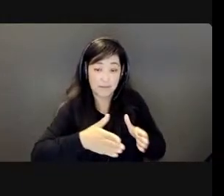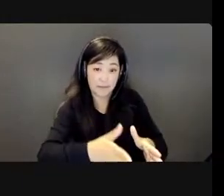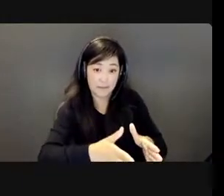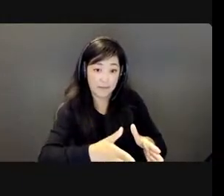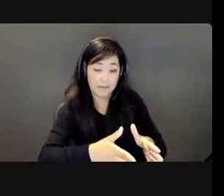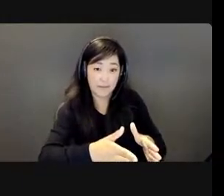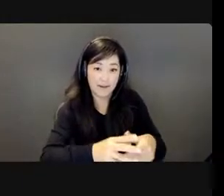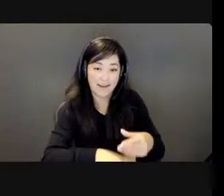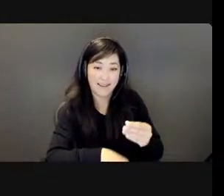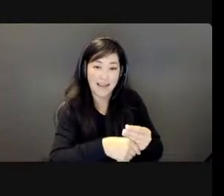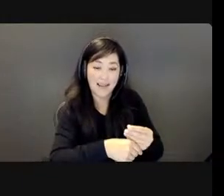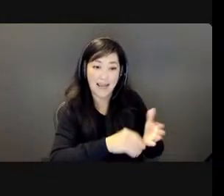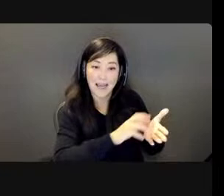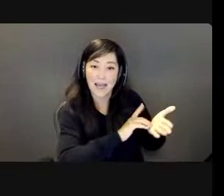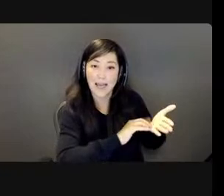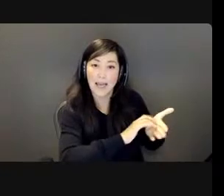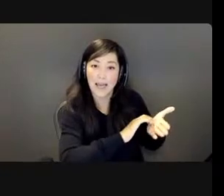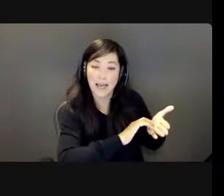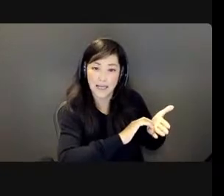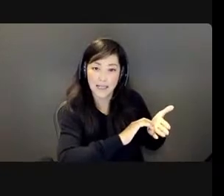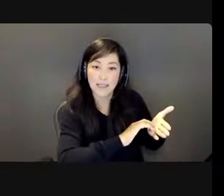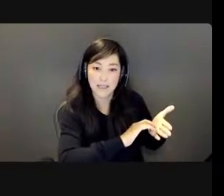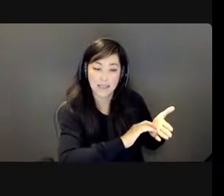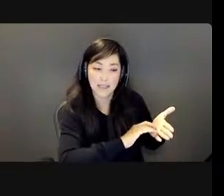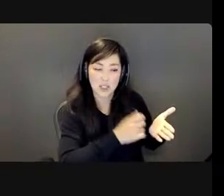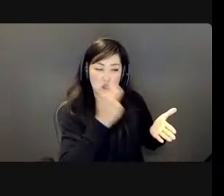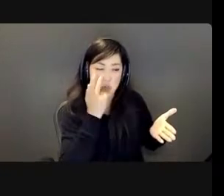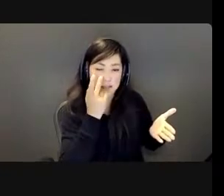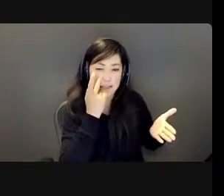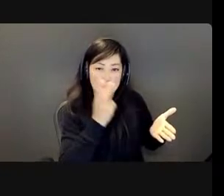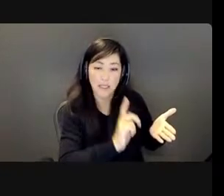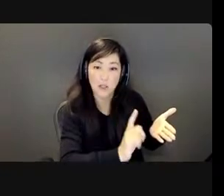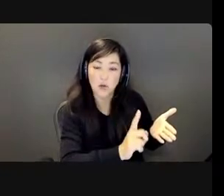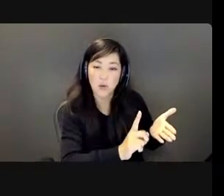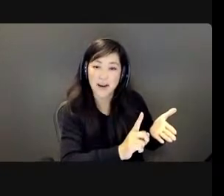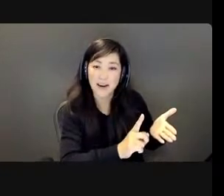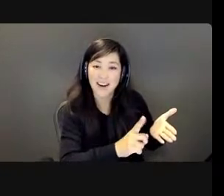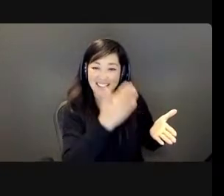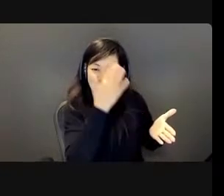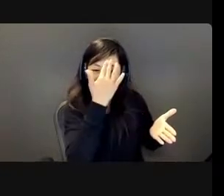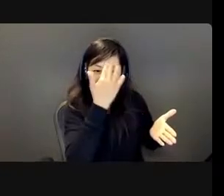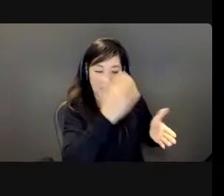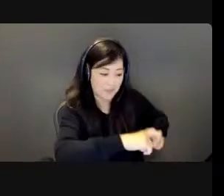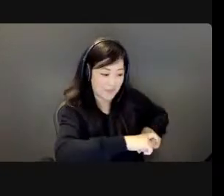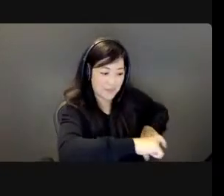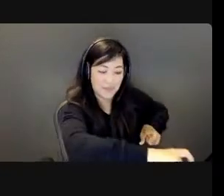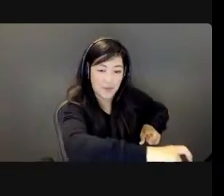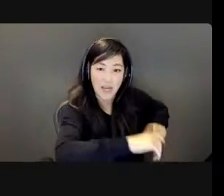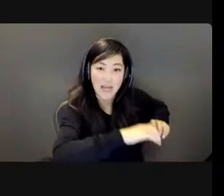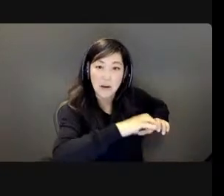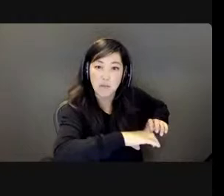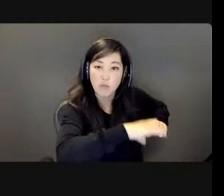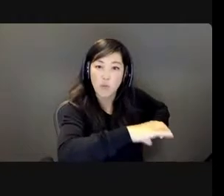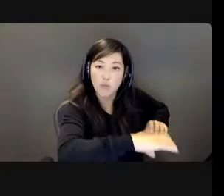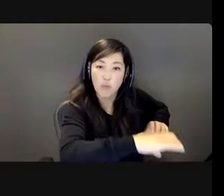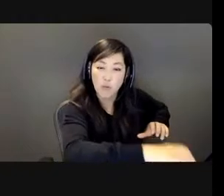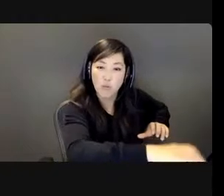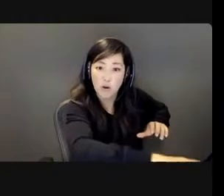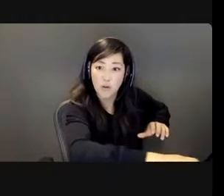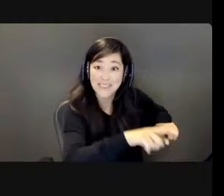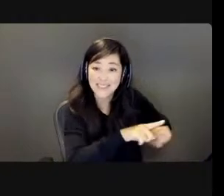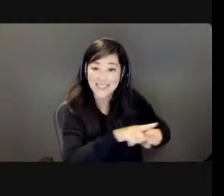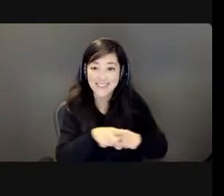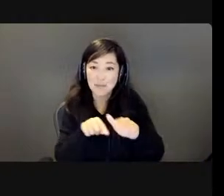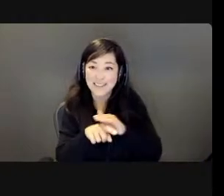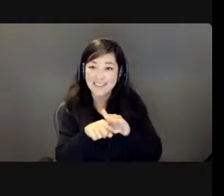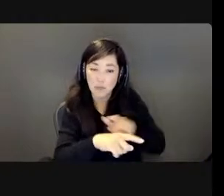a tactile strip, which you see like at the edge of subway platforms or crosswalks. They put it